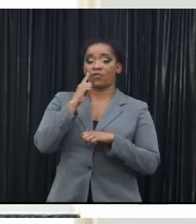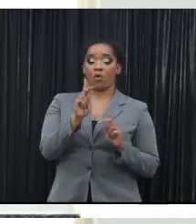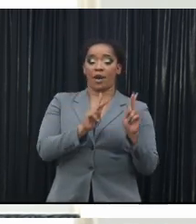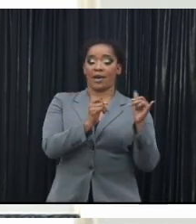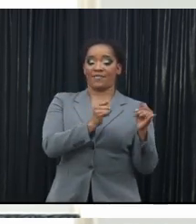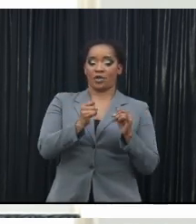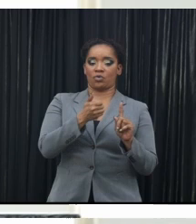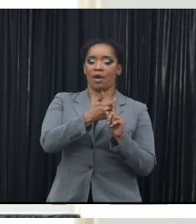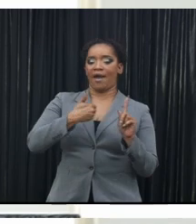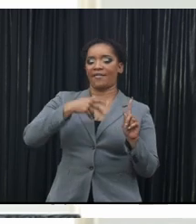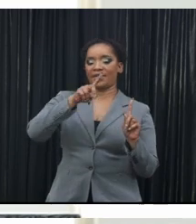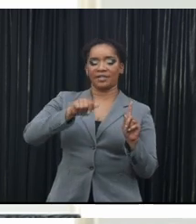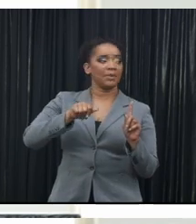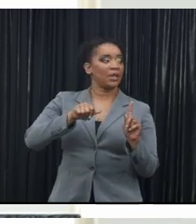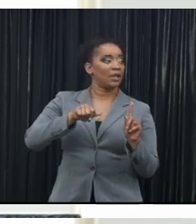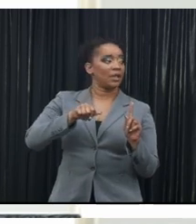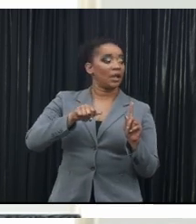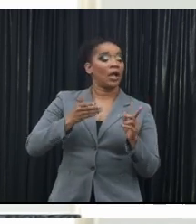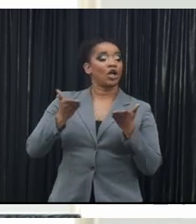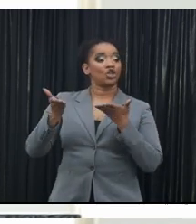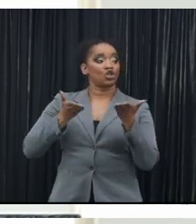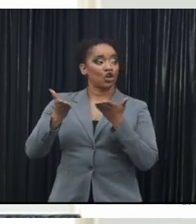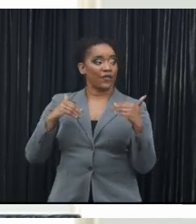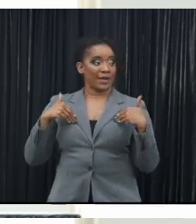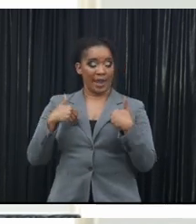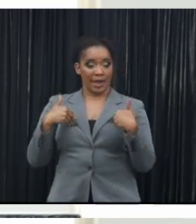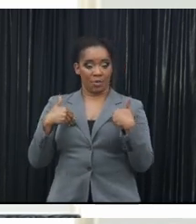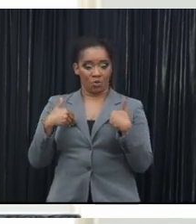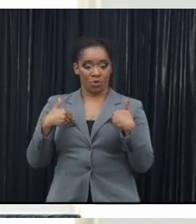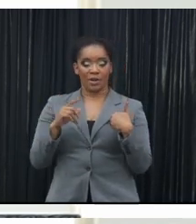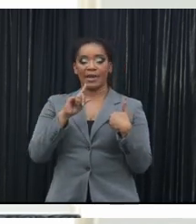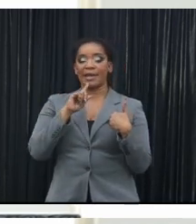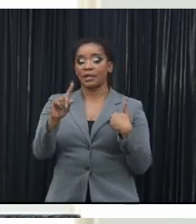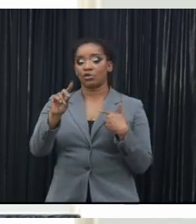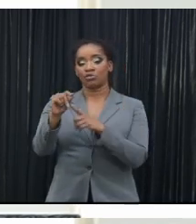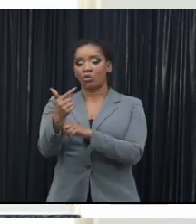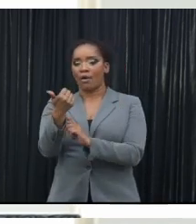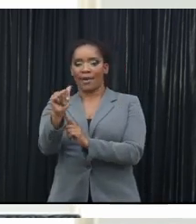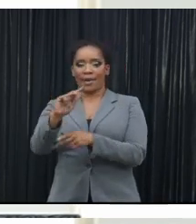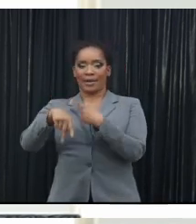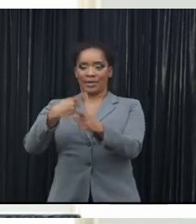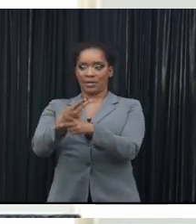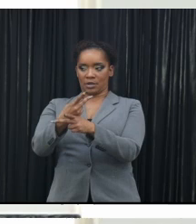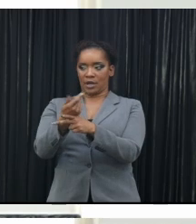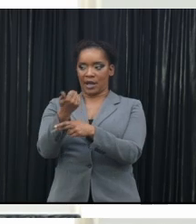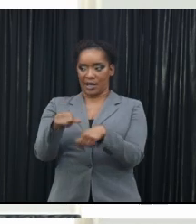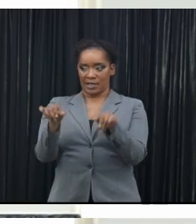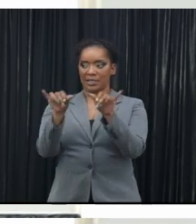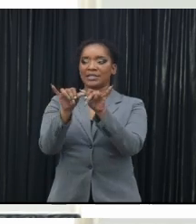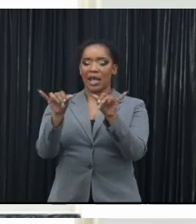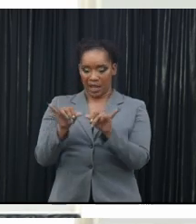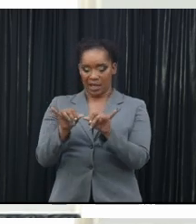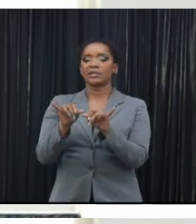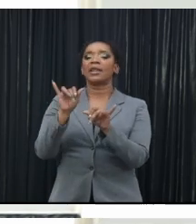with a disability. Again, a service animal is a dog of any breed and is of any size that has been trained